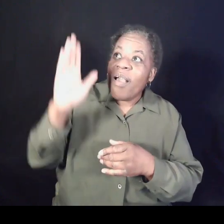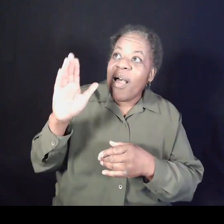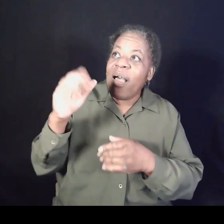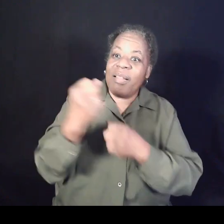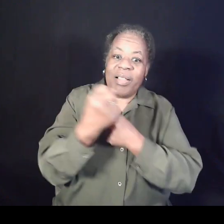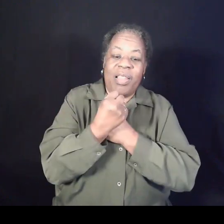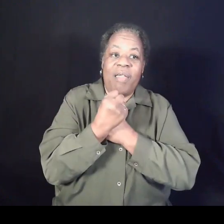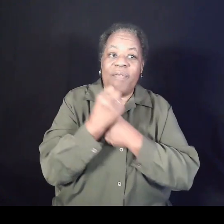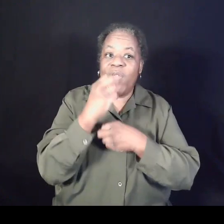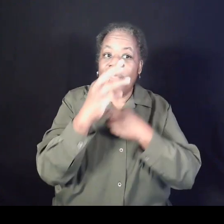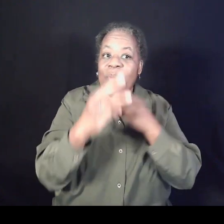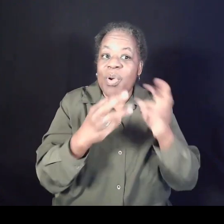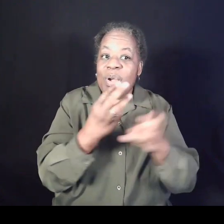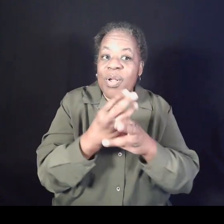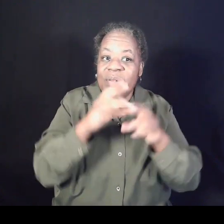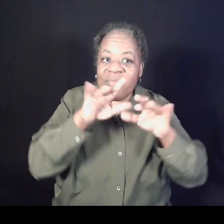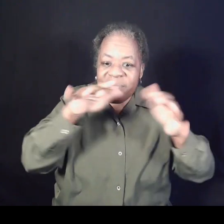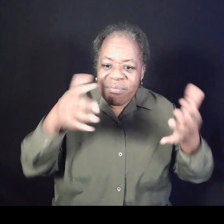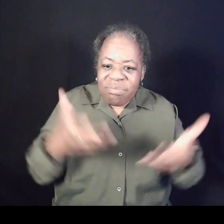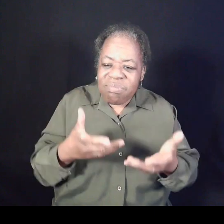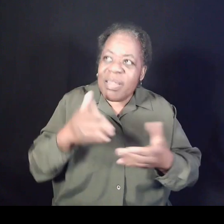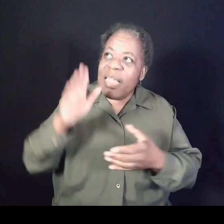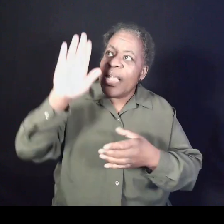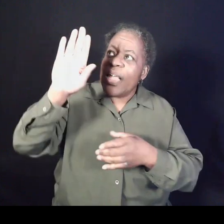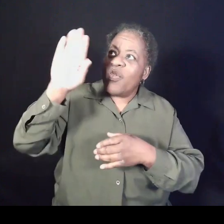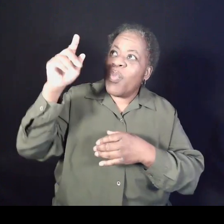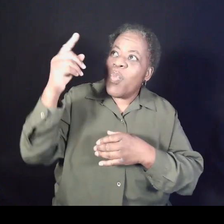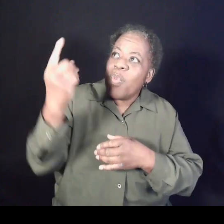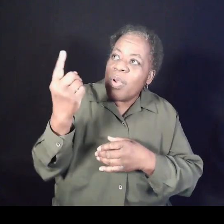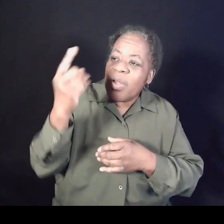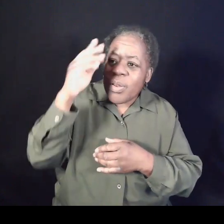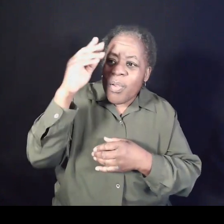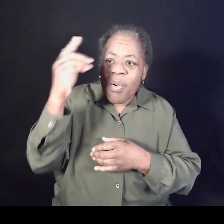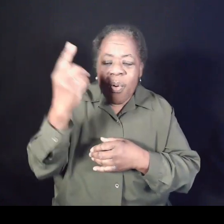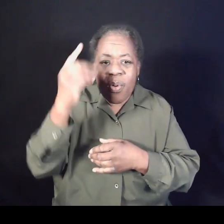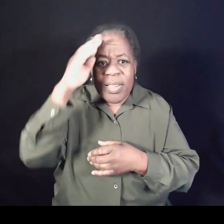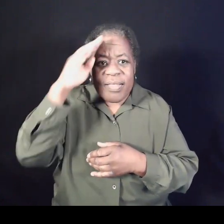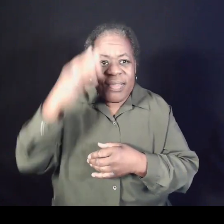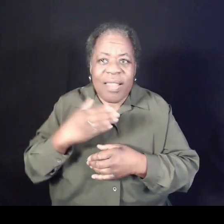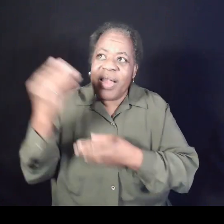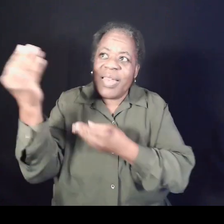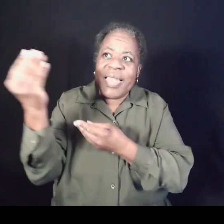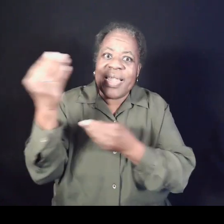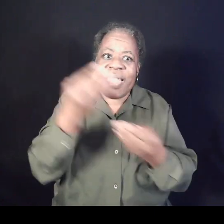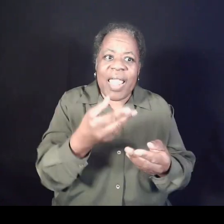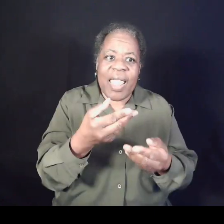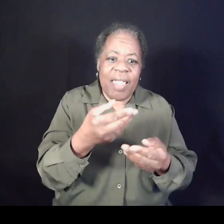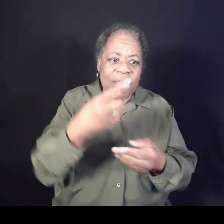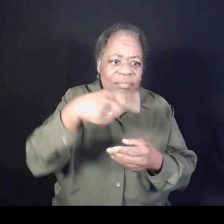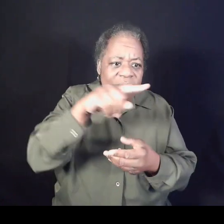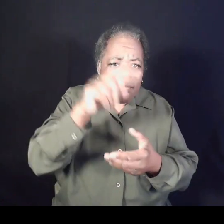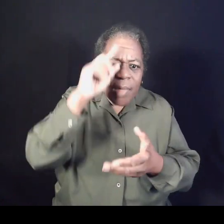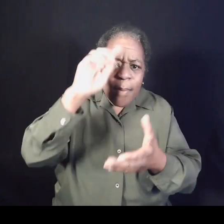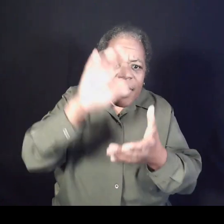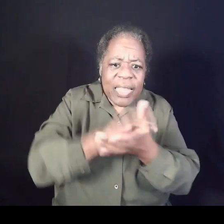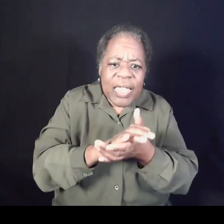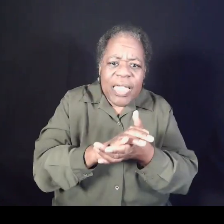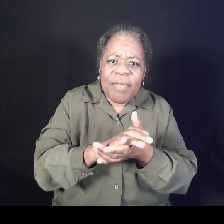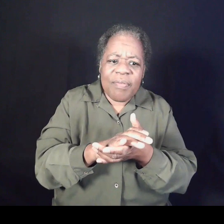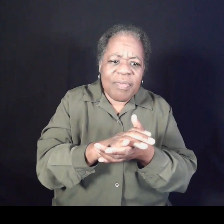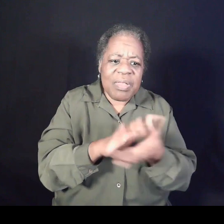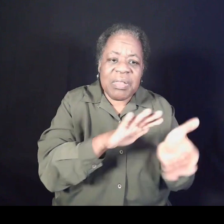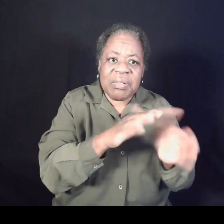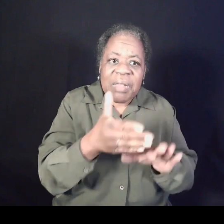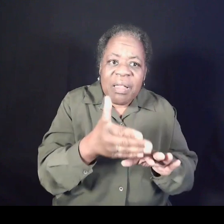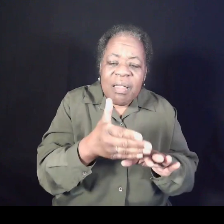world that he gave his one and only Son, that whoever believes in him should not perish, but